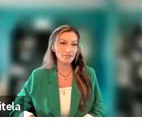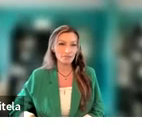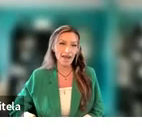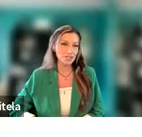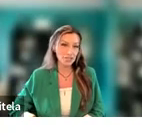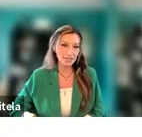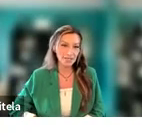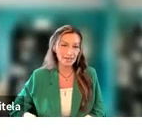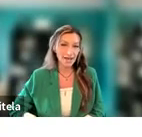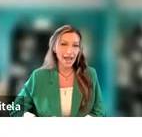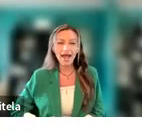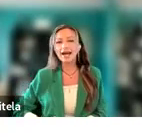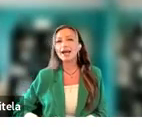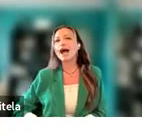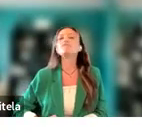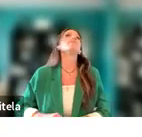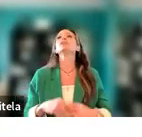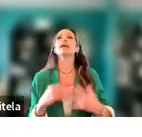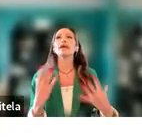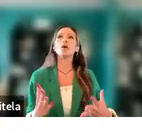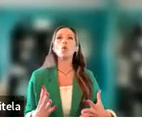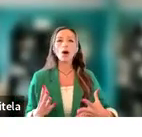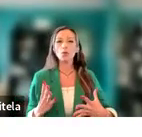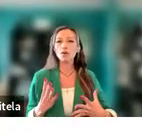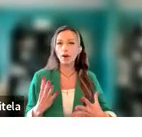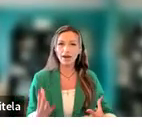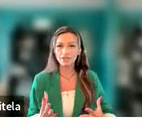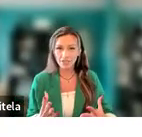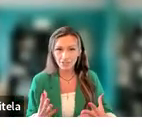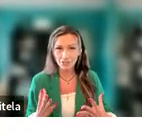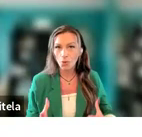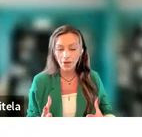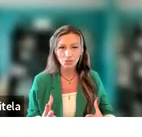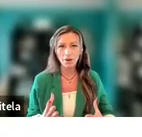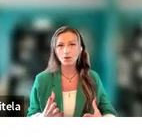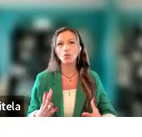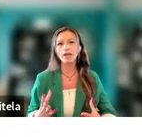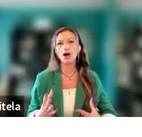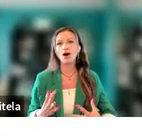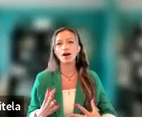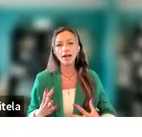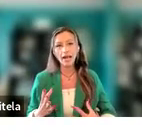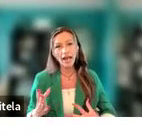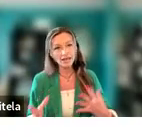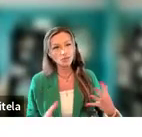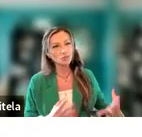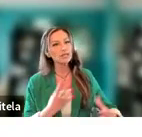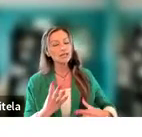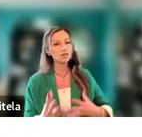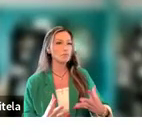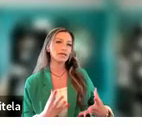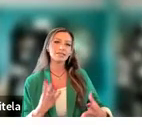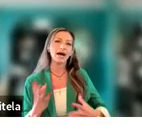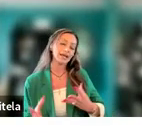really loved fashion. And I felt like what we wear says so much about who we are. And it